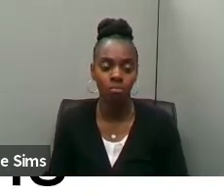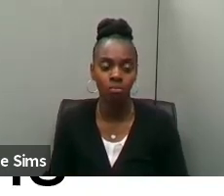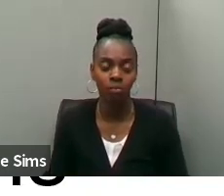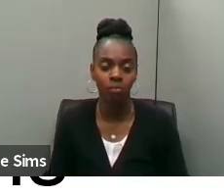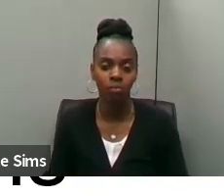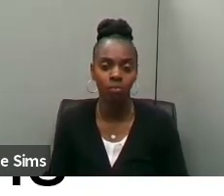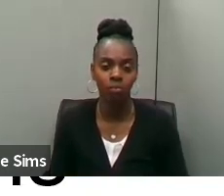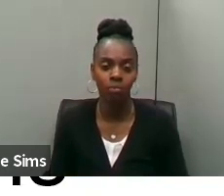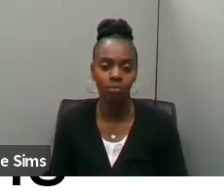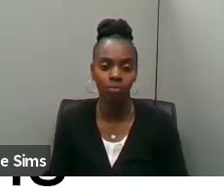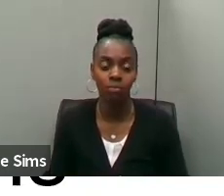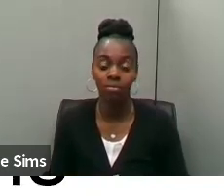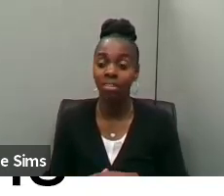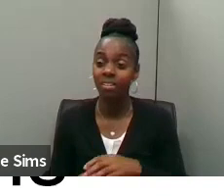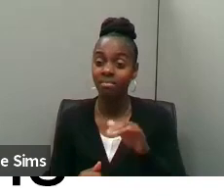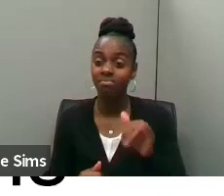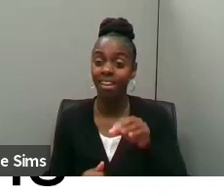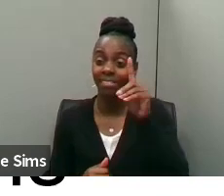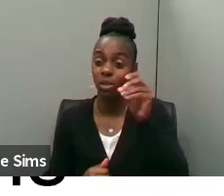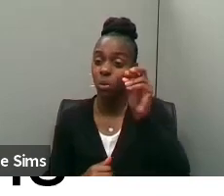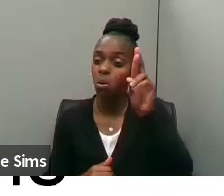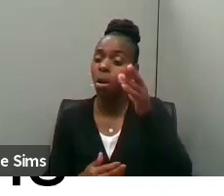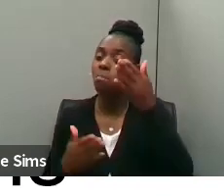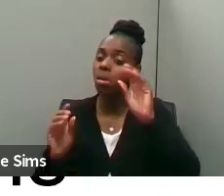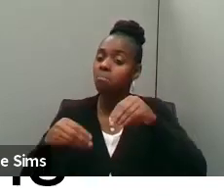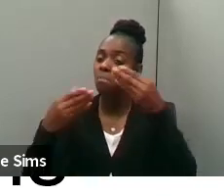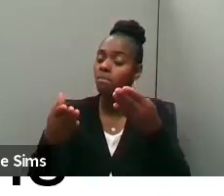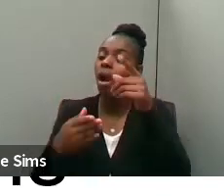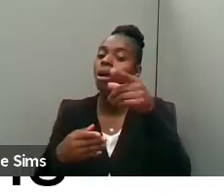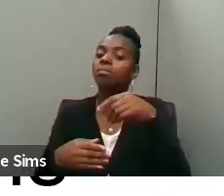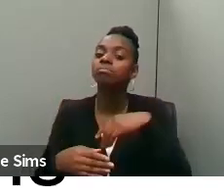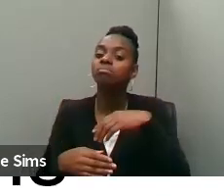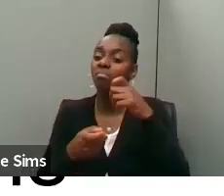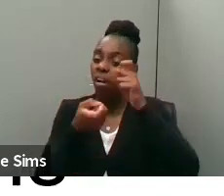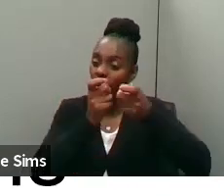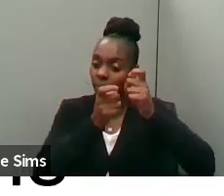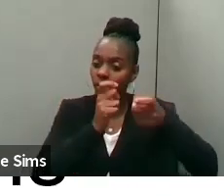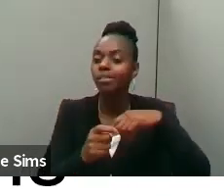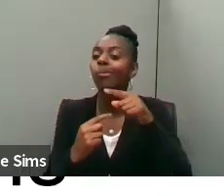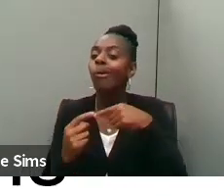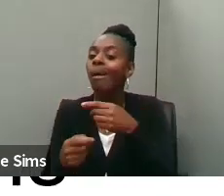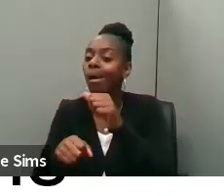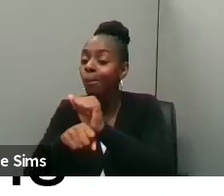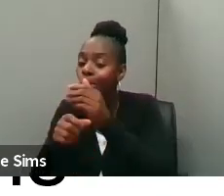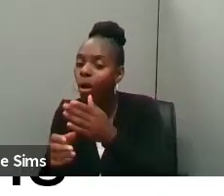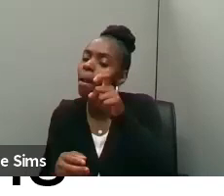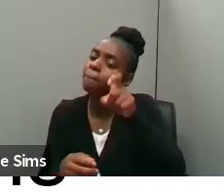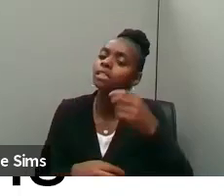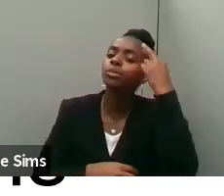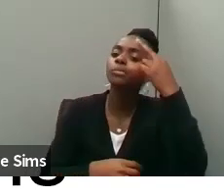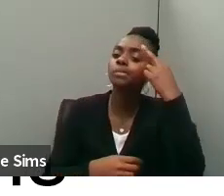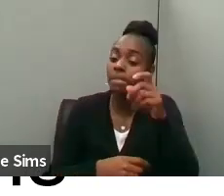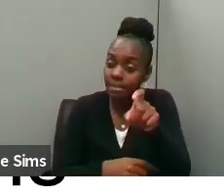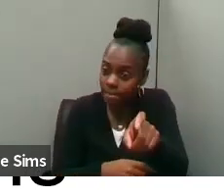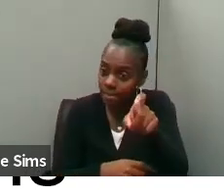So the DOR may provide accommodations when an employer does not. Accommodations must be reasonably